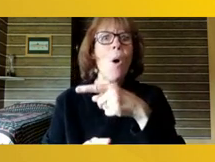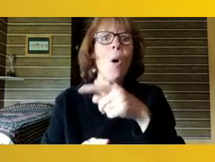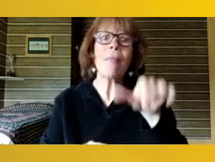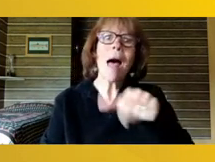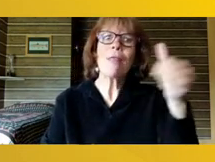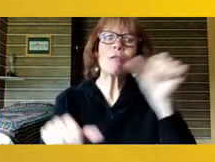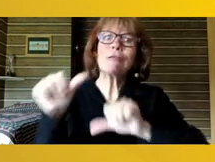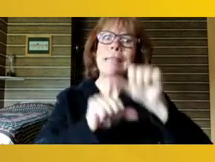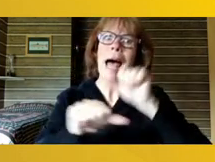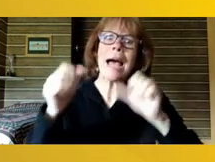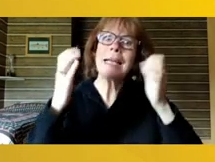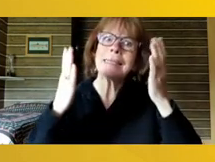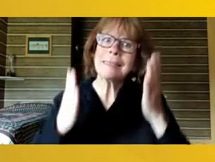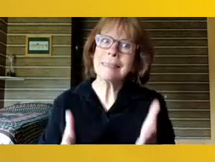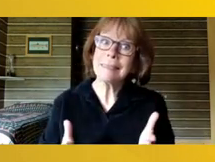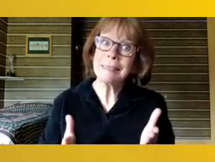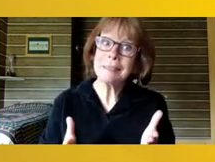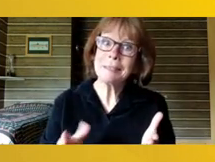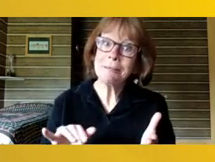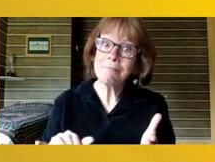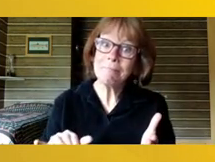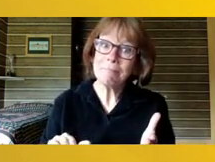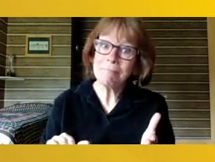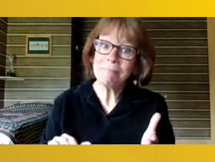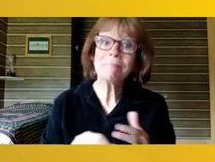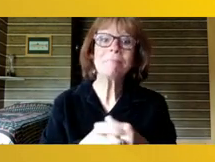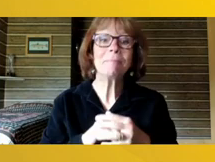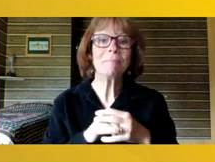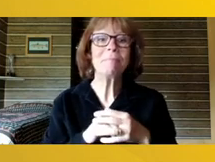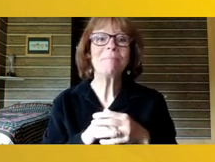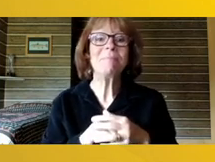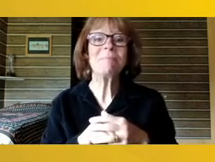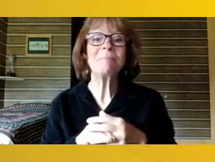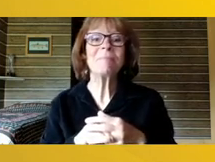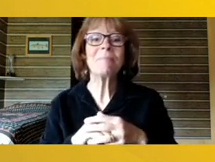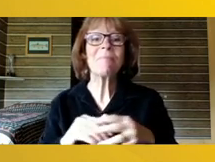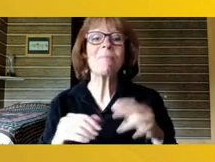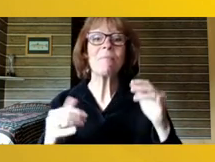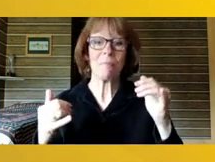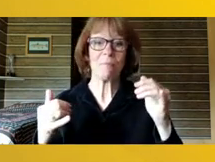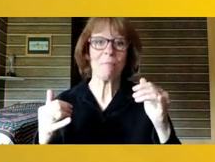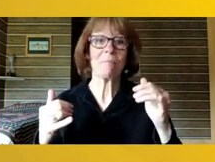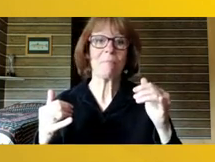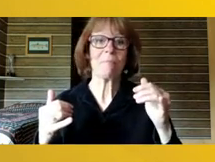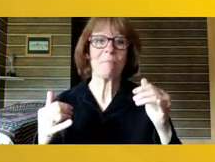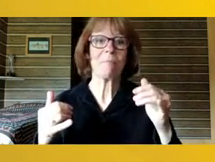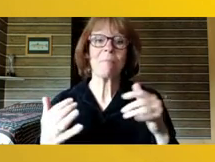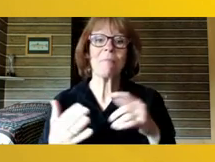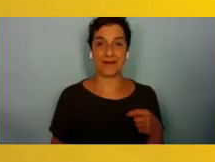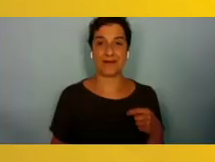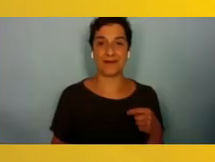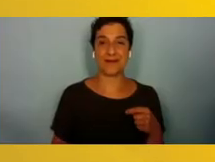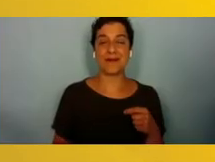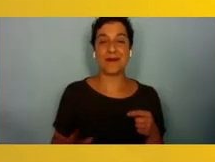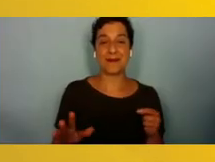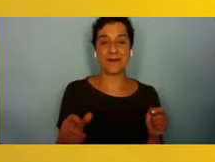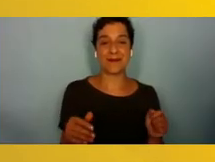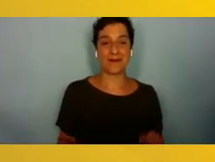Next slide. Okay, so let's see what ideas people have shared about